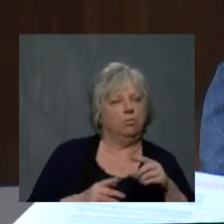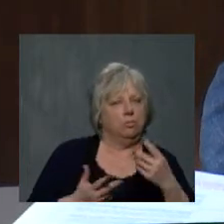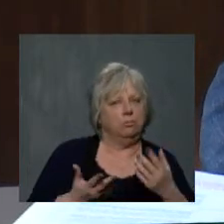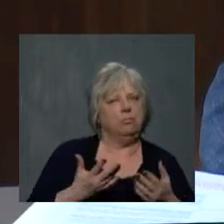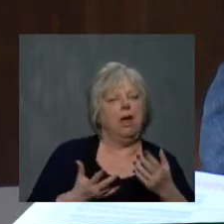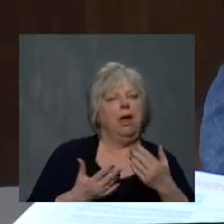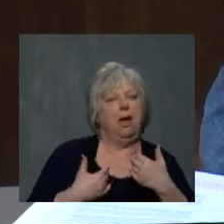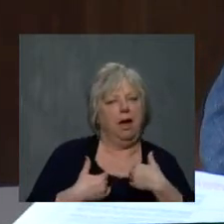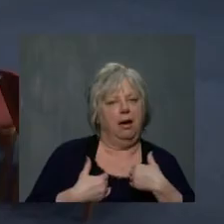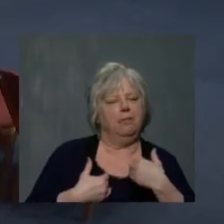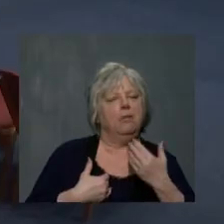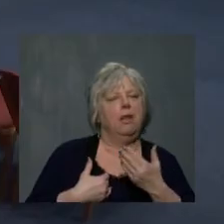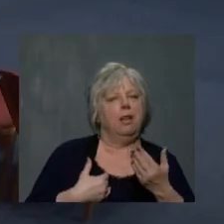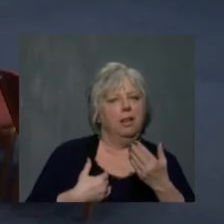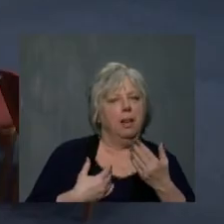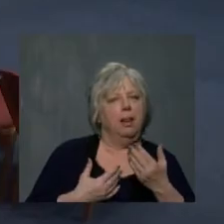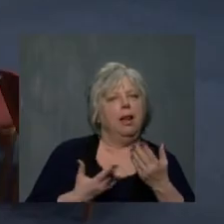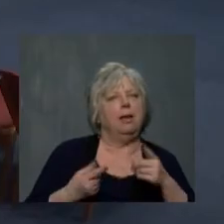tell.